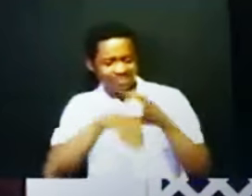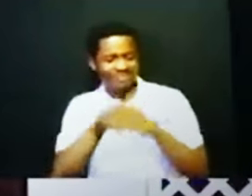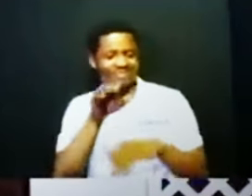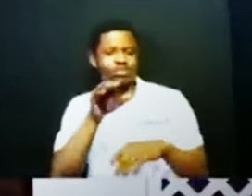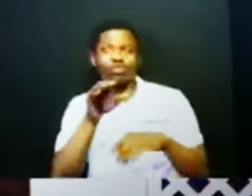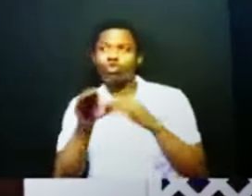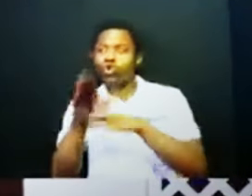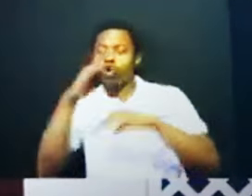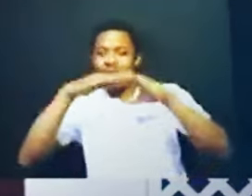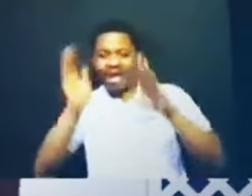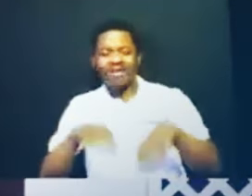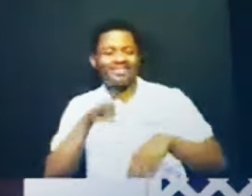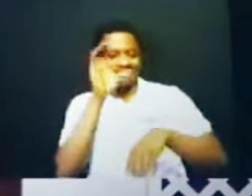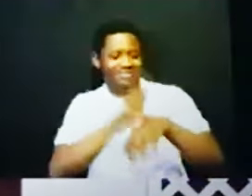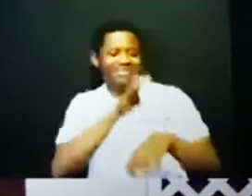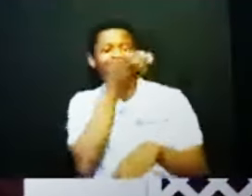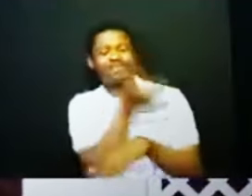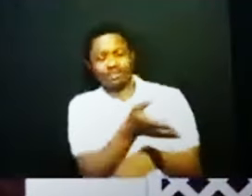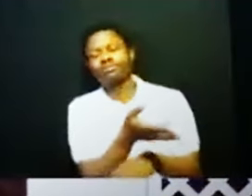Let